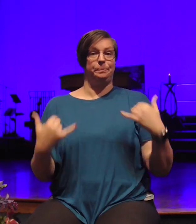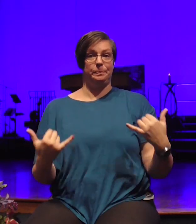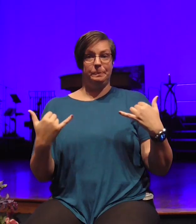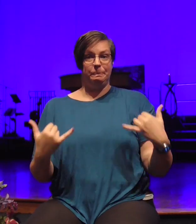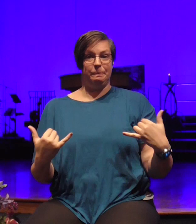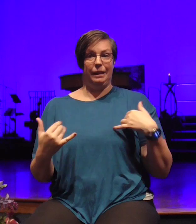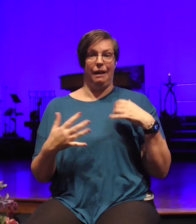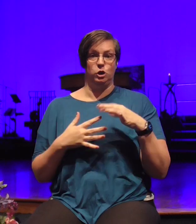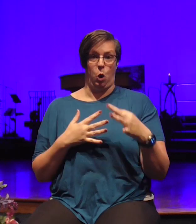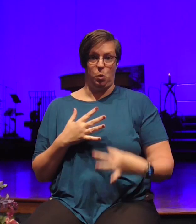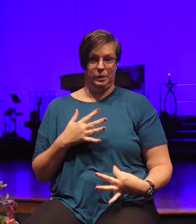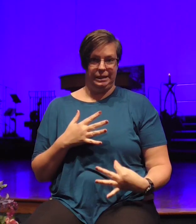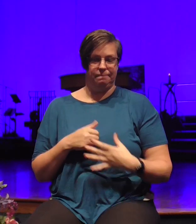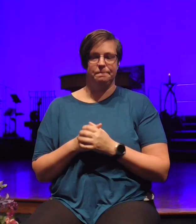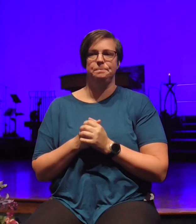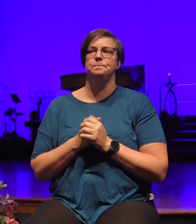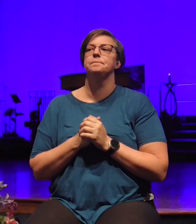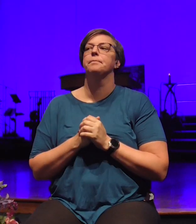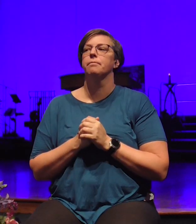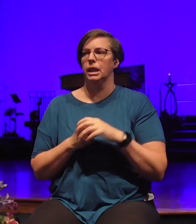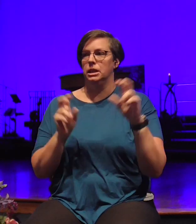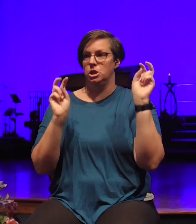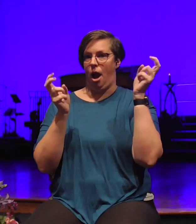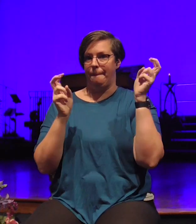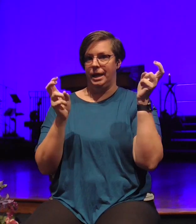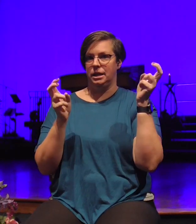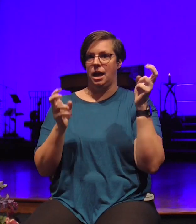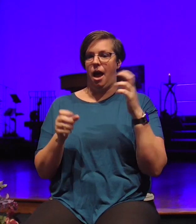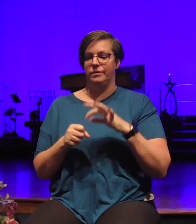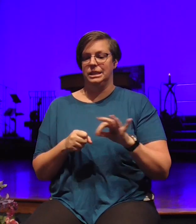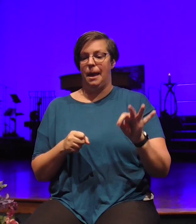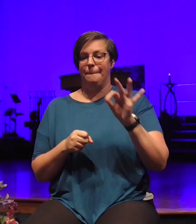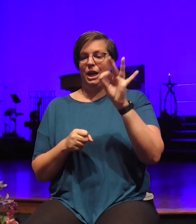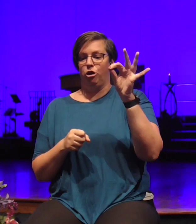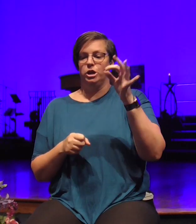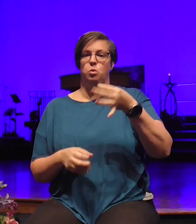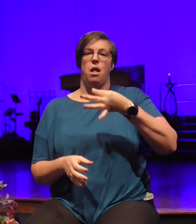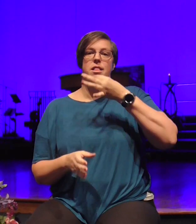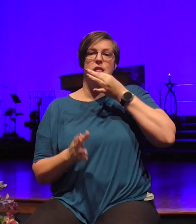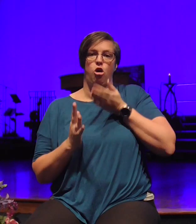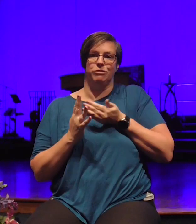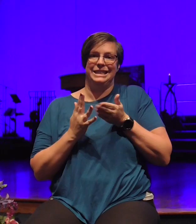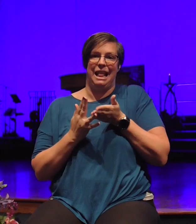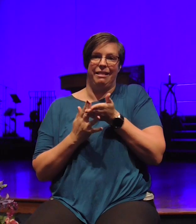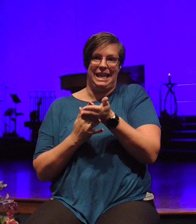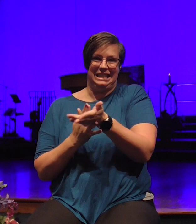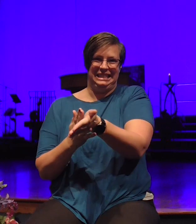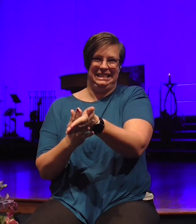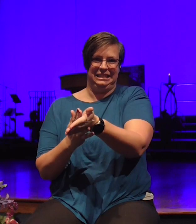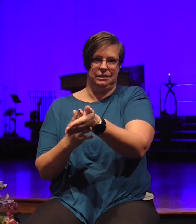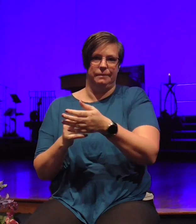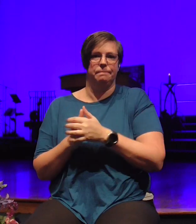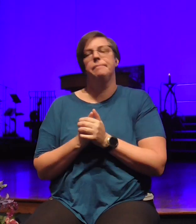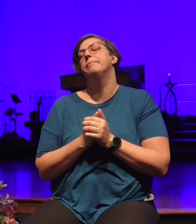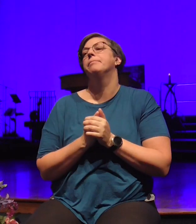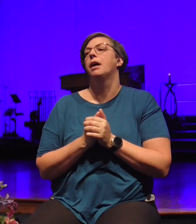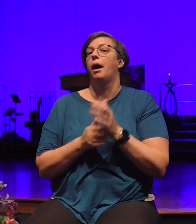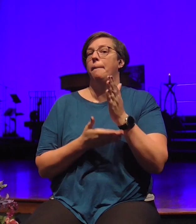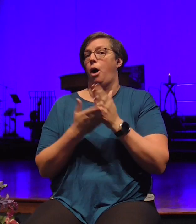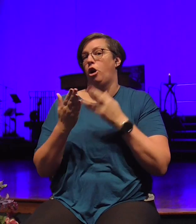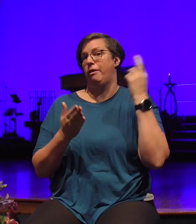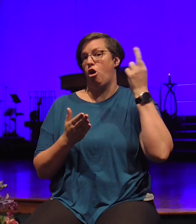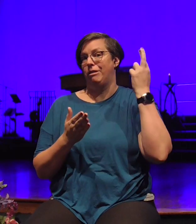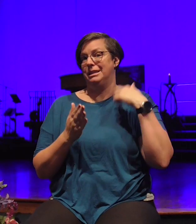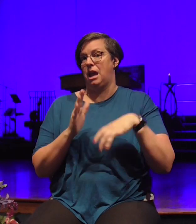today the topic of spiritual resilience. And part of the reason that I chose this